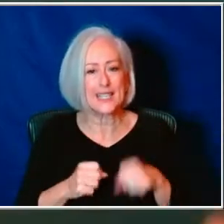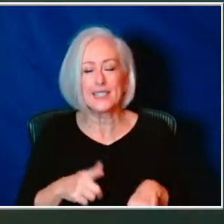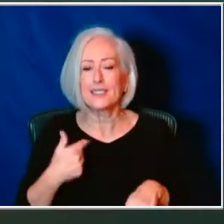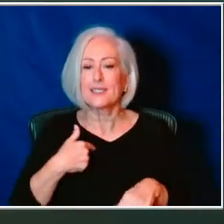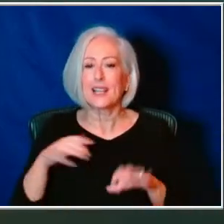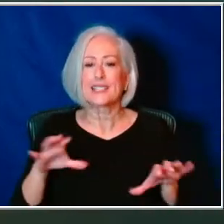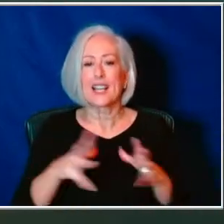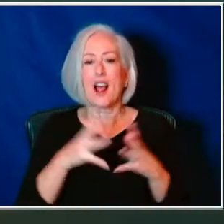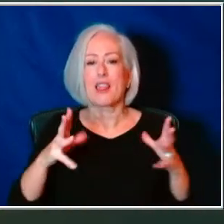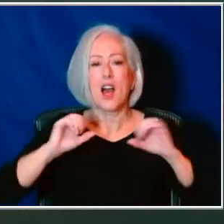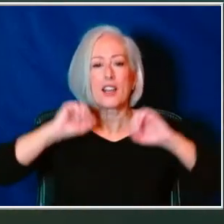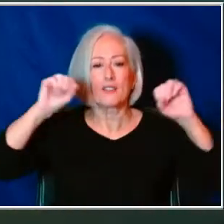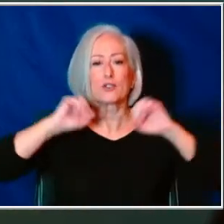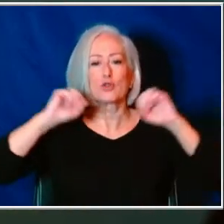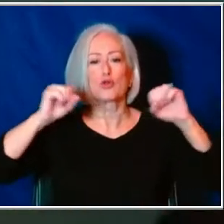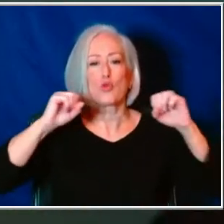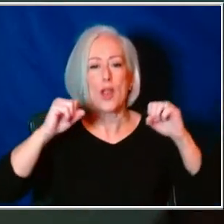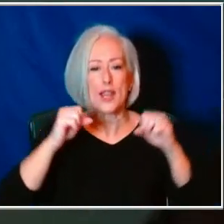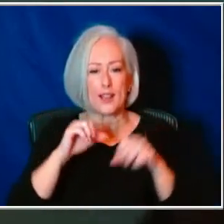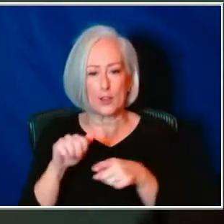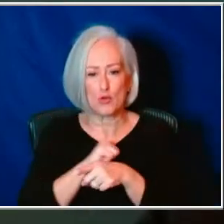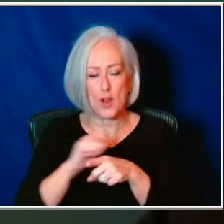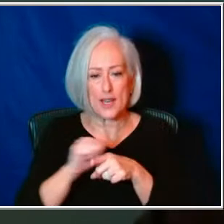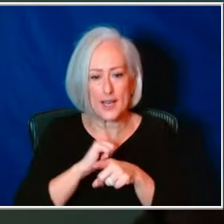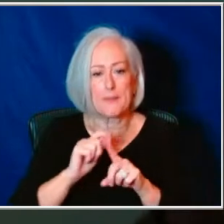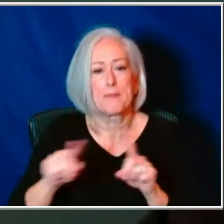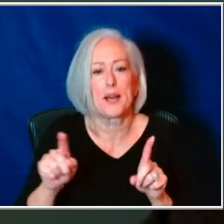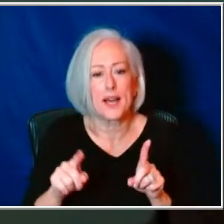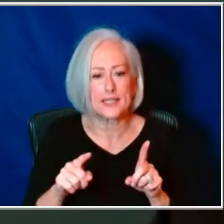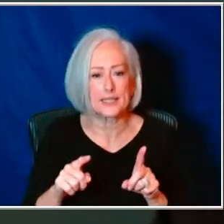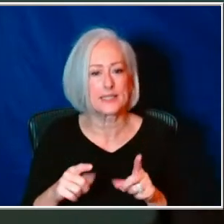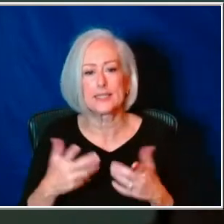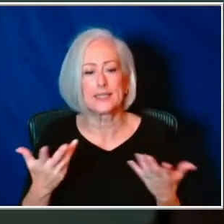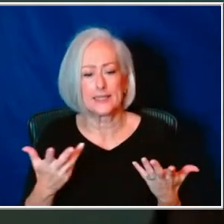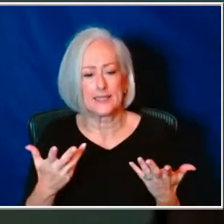this role of strength training and stretching, personal story is